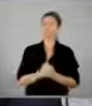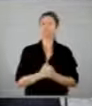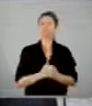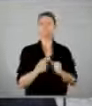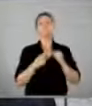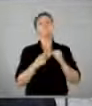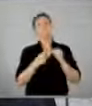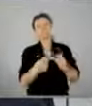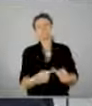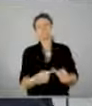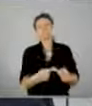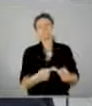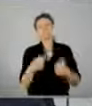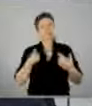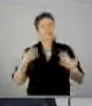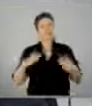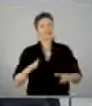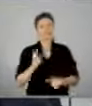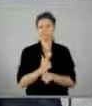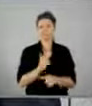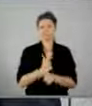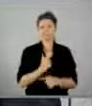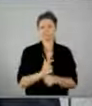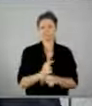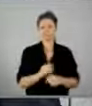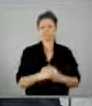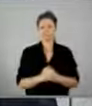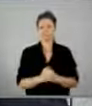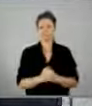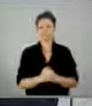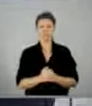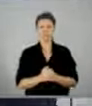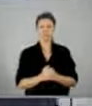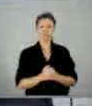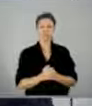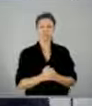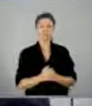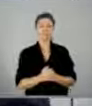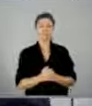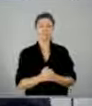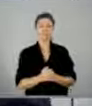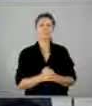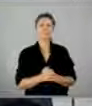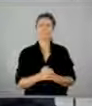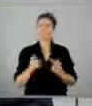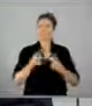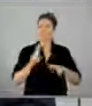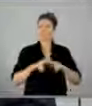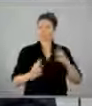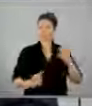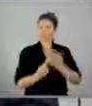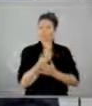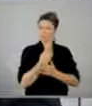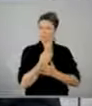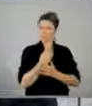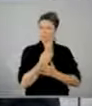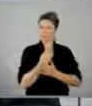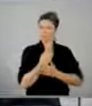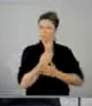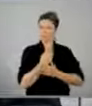what I've referred to the Deputy Secretary, and I flagged this, that in cases like this, there is an argument for